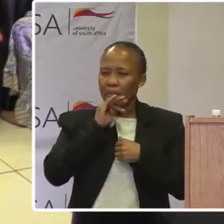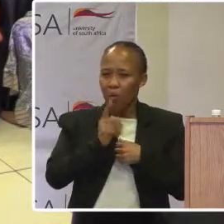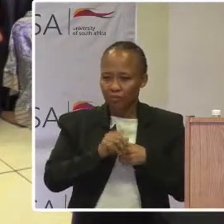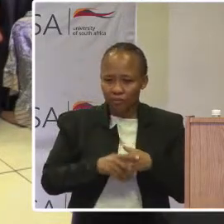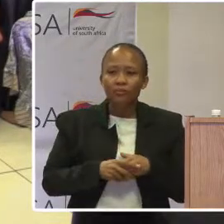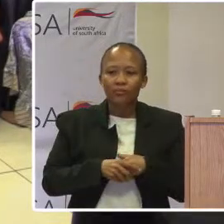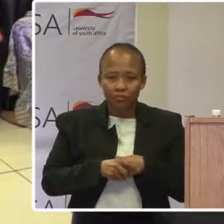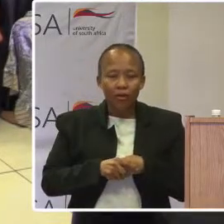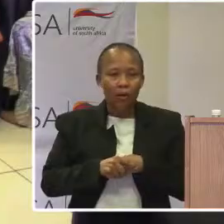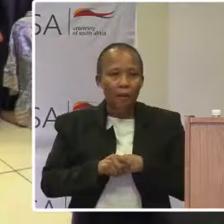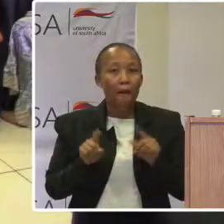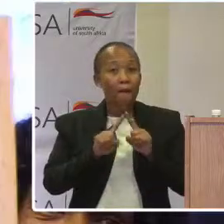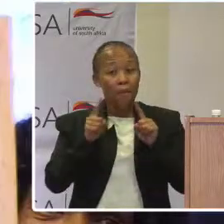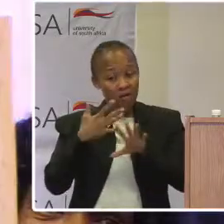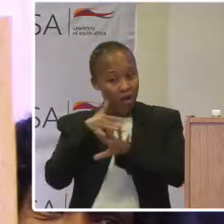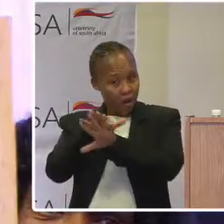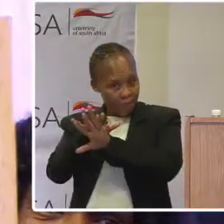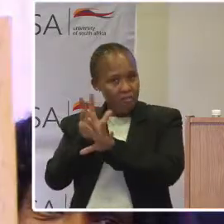but they want to implement it.